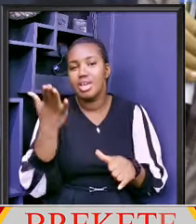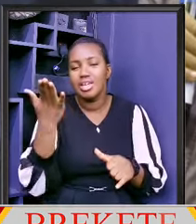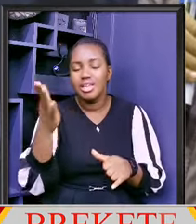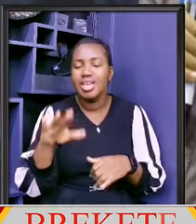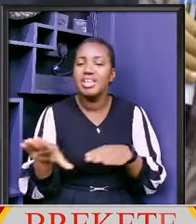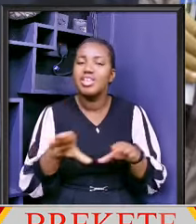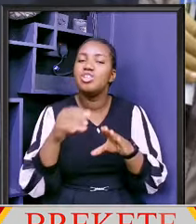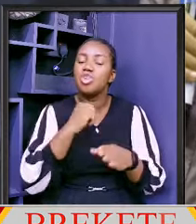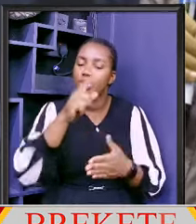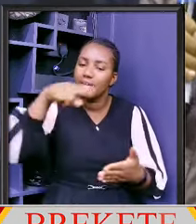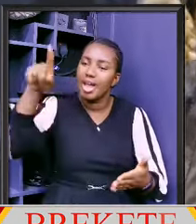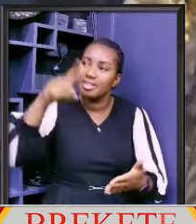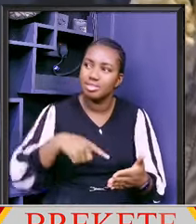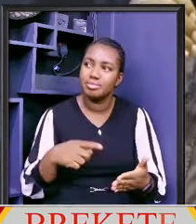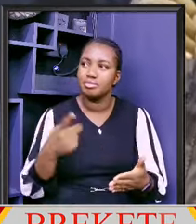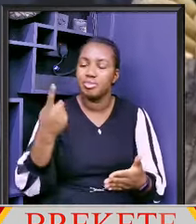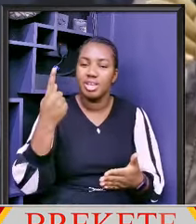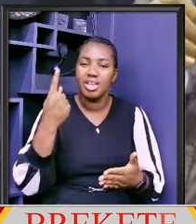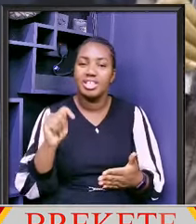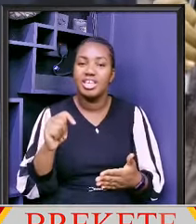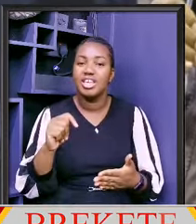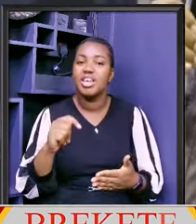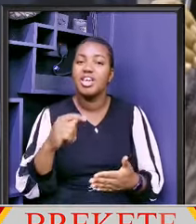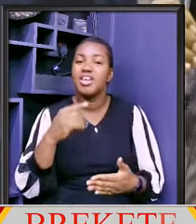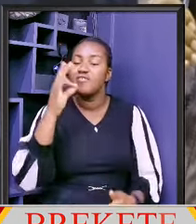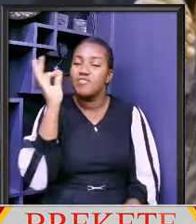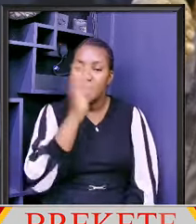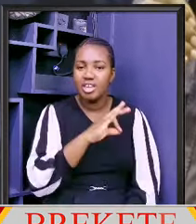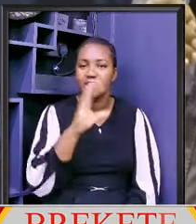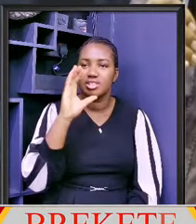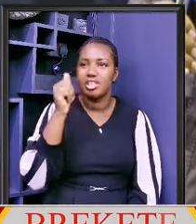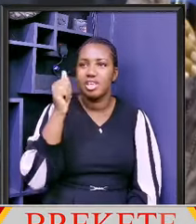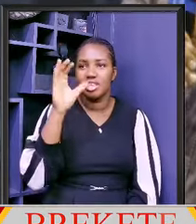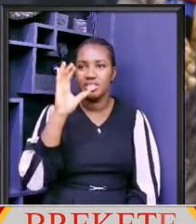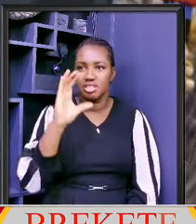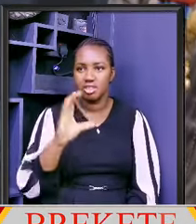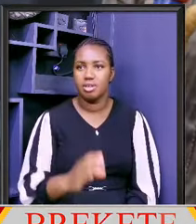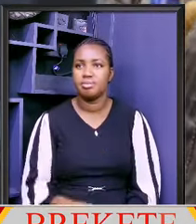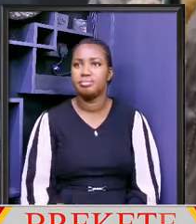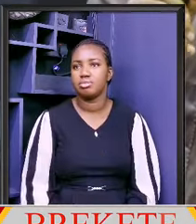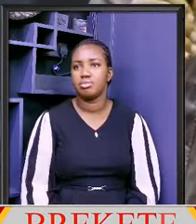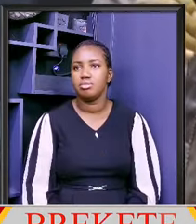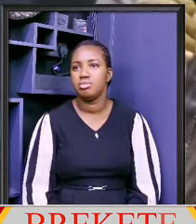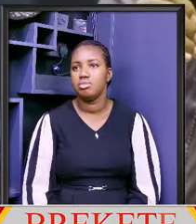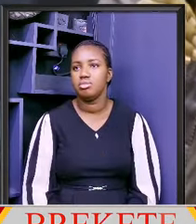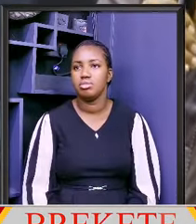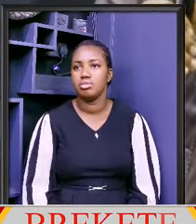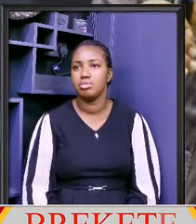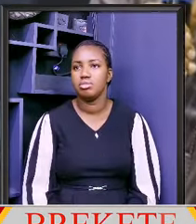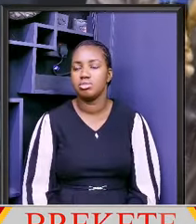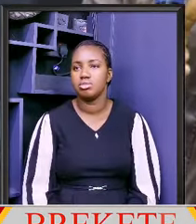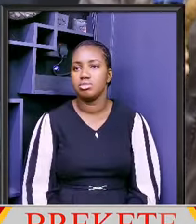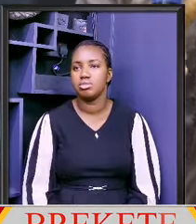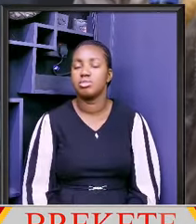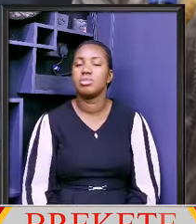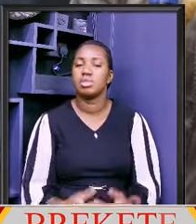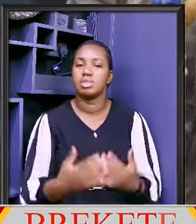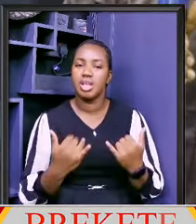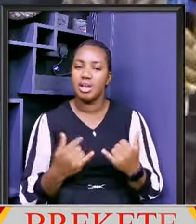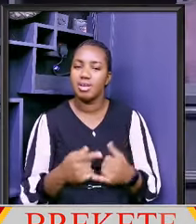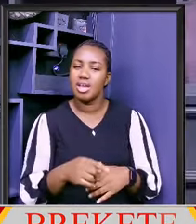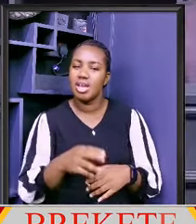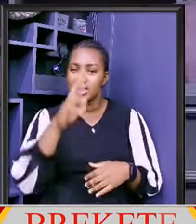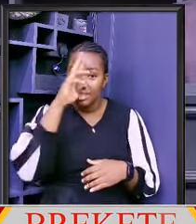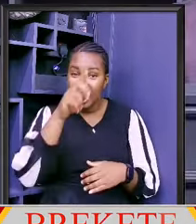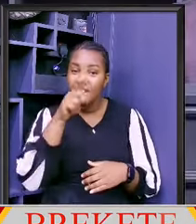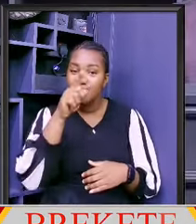this, the one that they claim. So, sir, you are making a good point. But can Corporate Affairs Commission